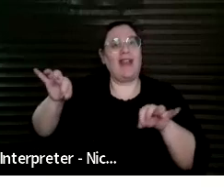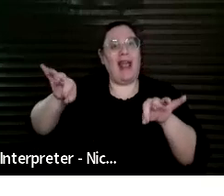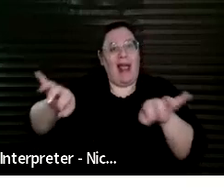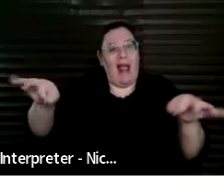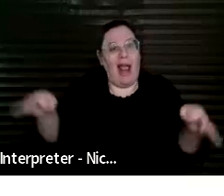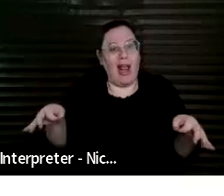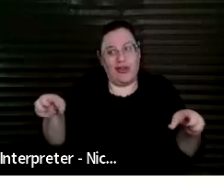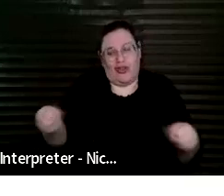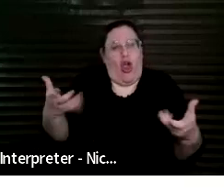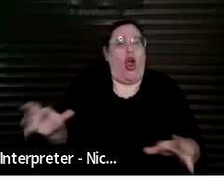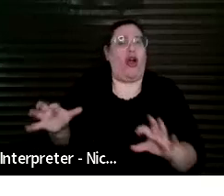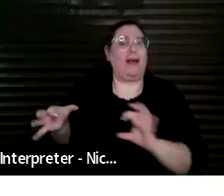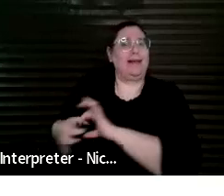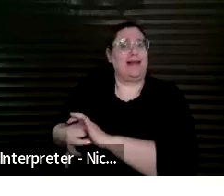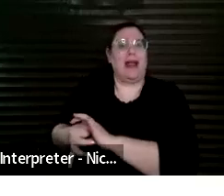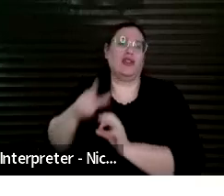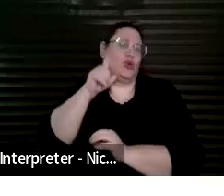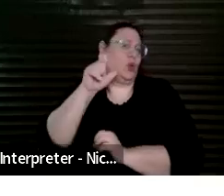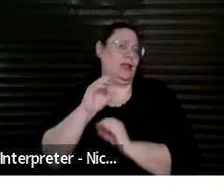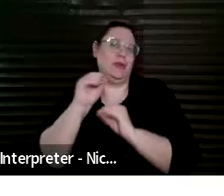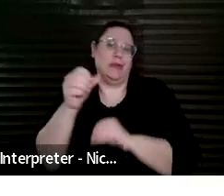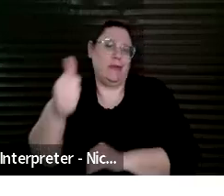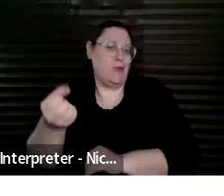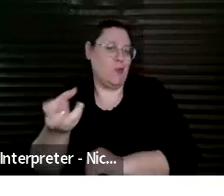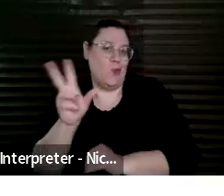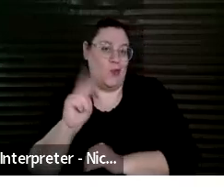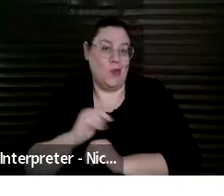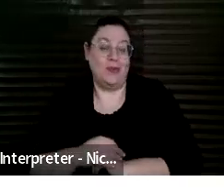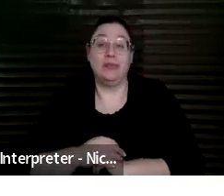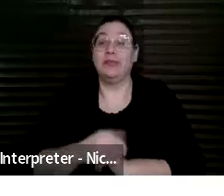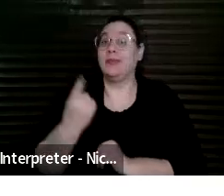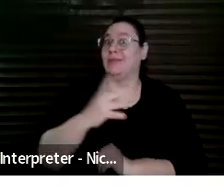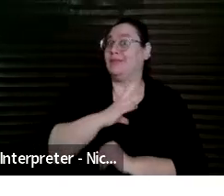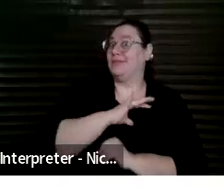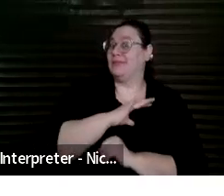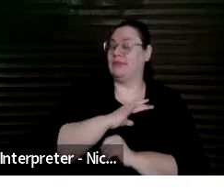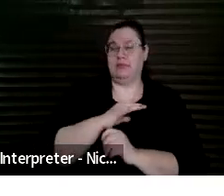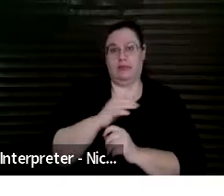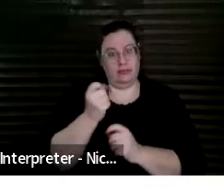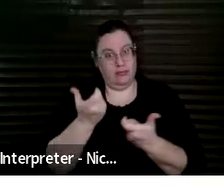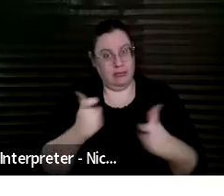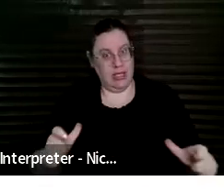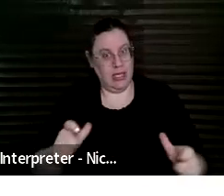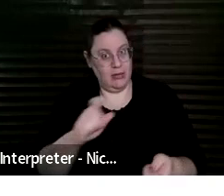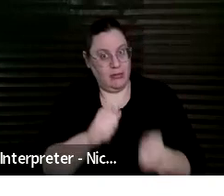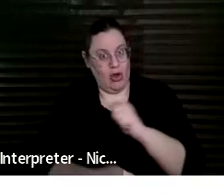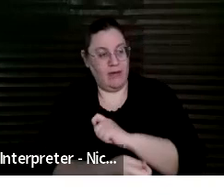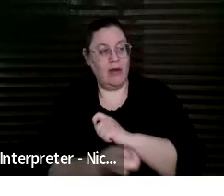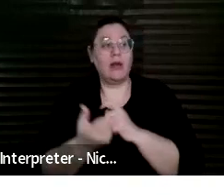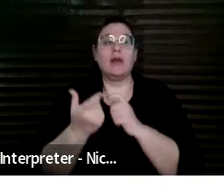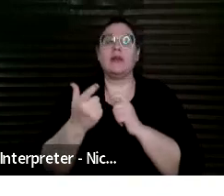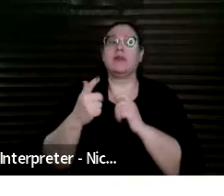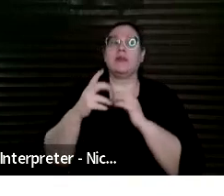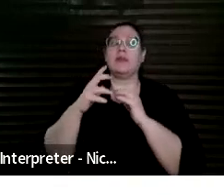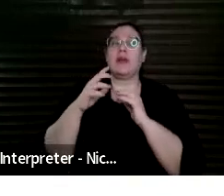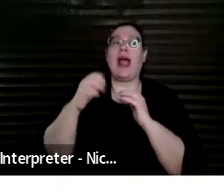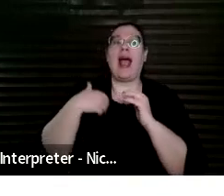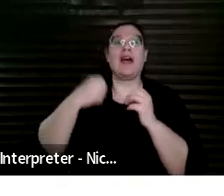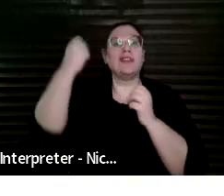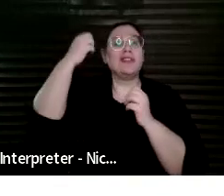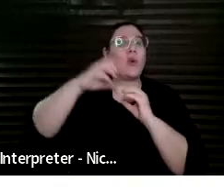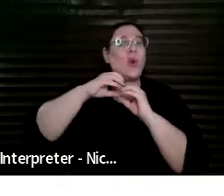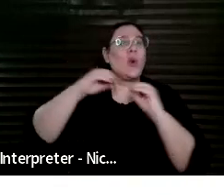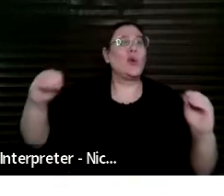bar installation. A useful but major modification is to install a curbless shower,